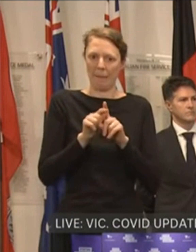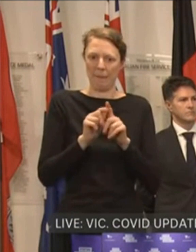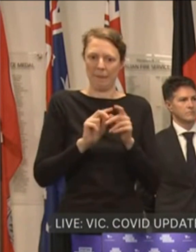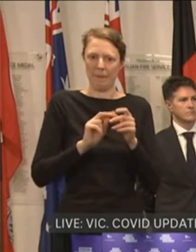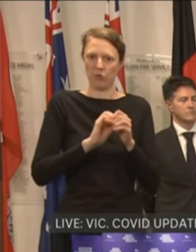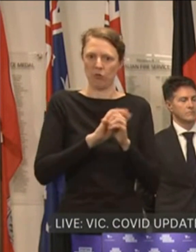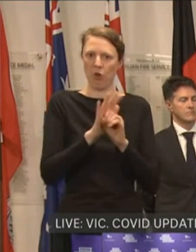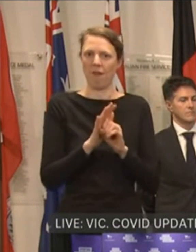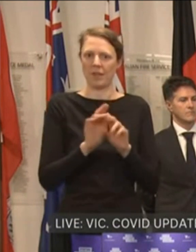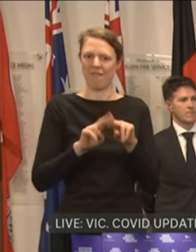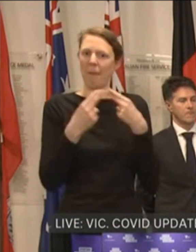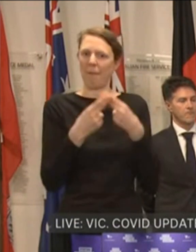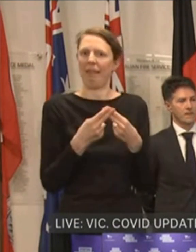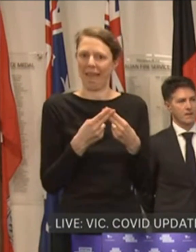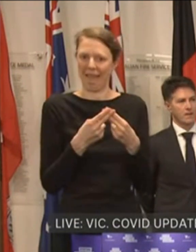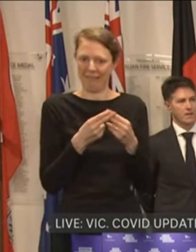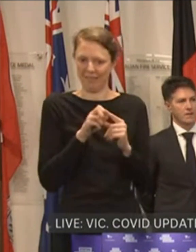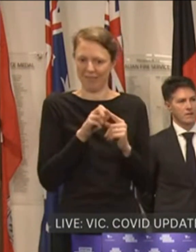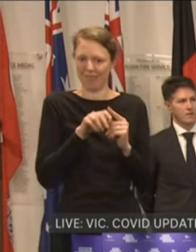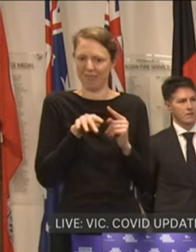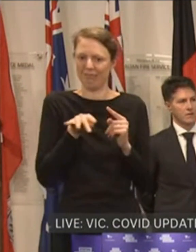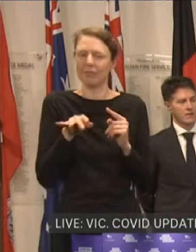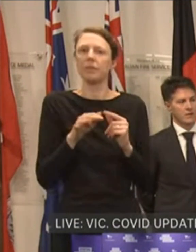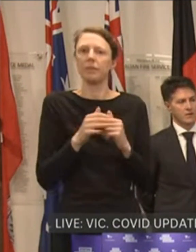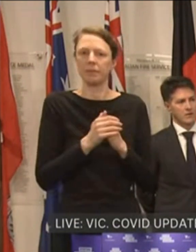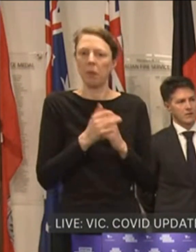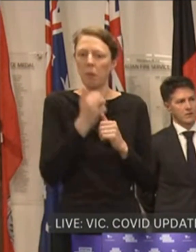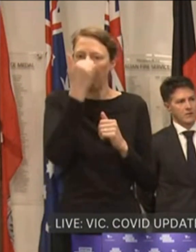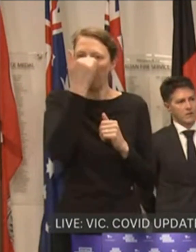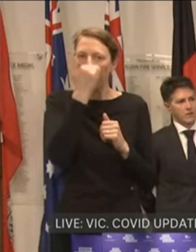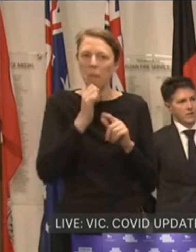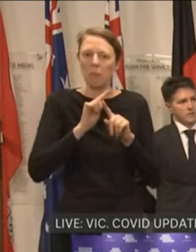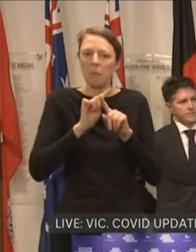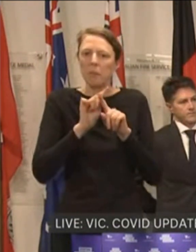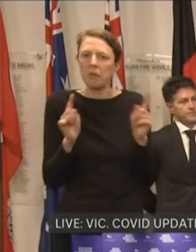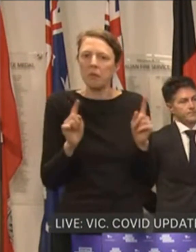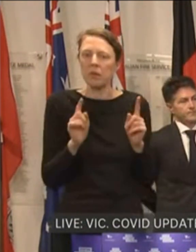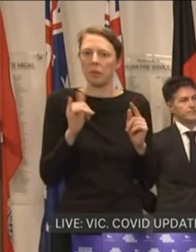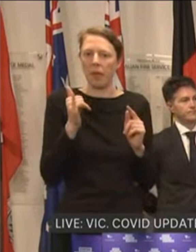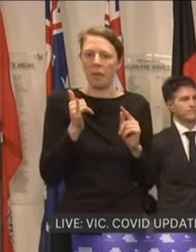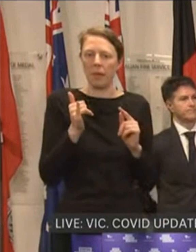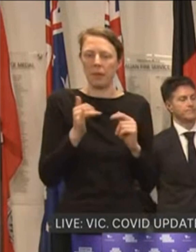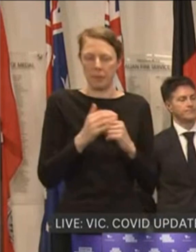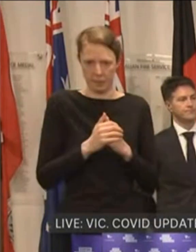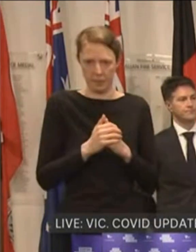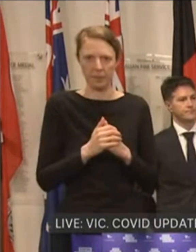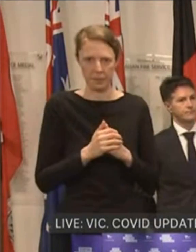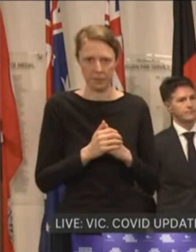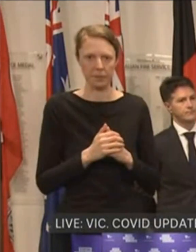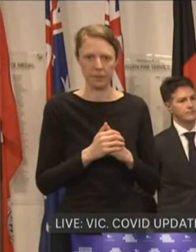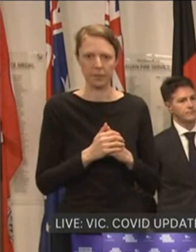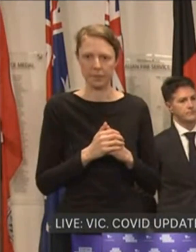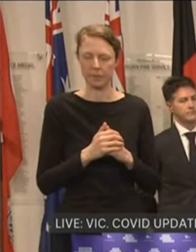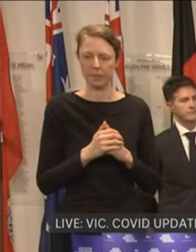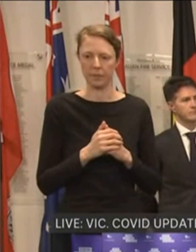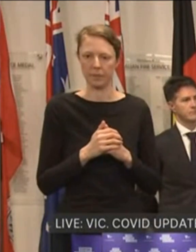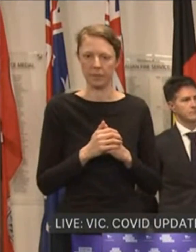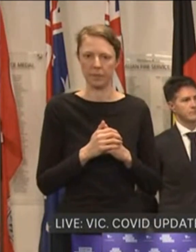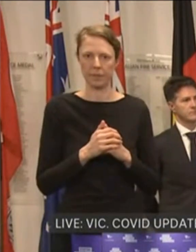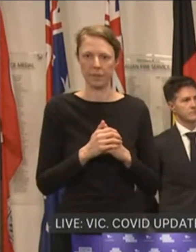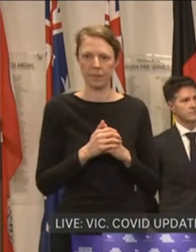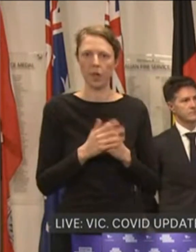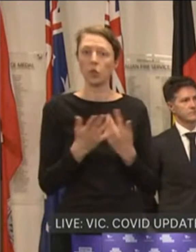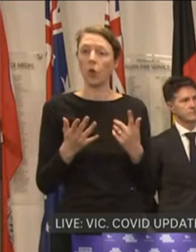the southwestern area. Can you comment on that? I can confirm that the clinics in southwestern Sydney will be open, and I'd like to echo the